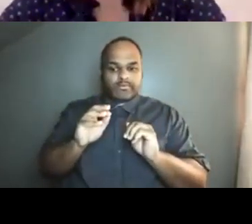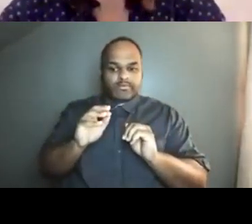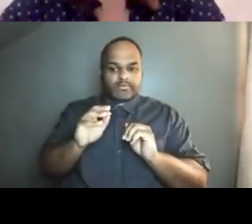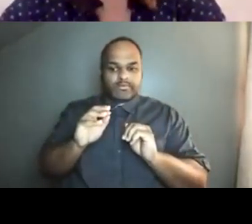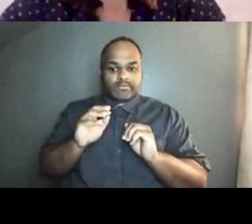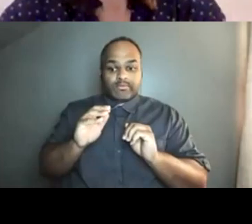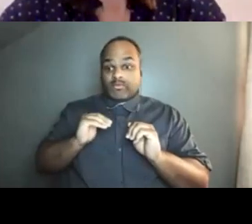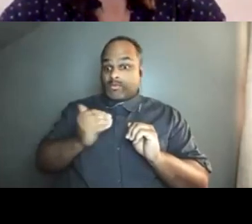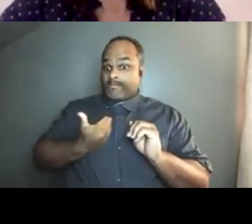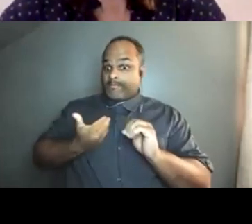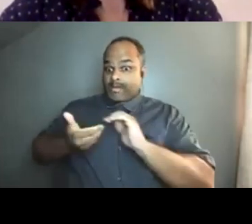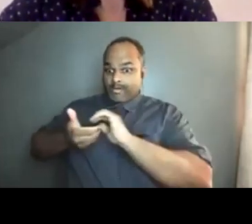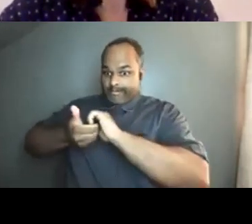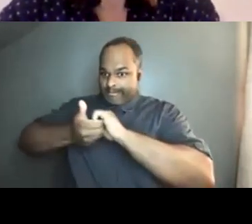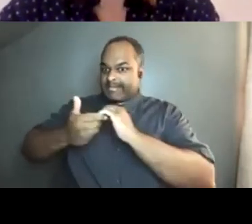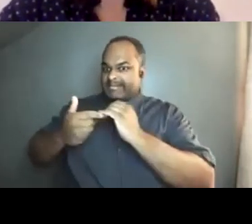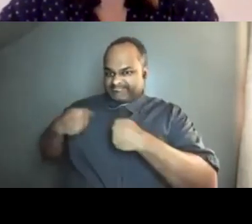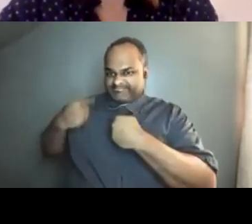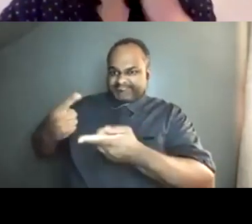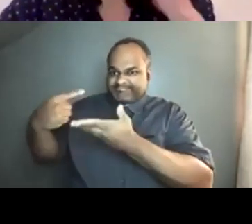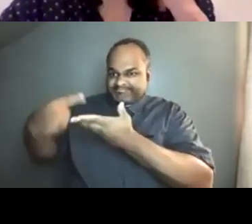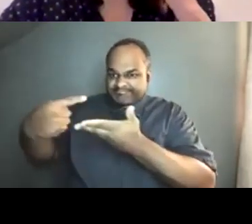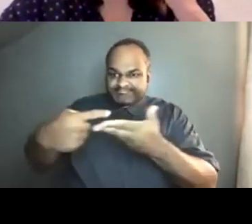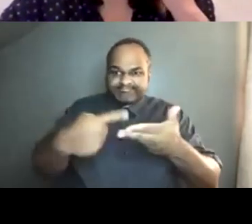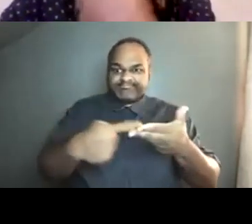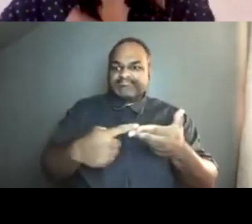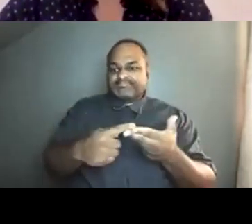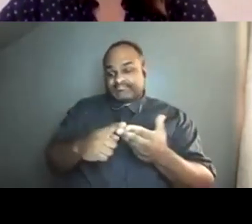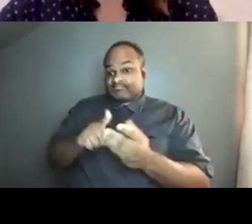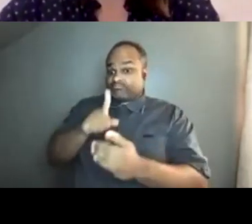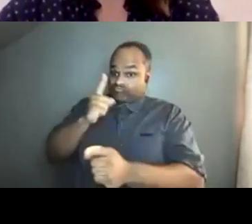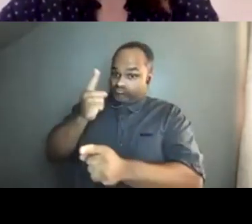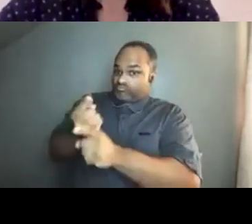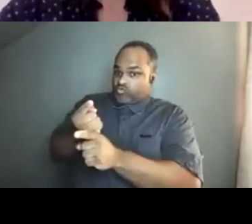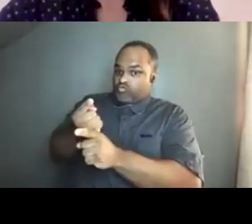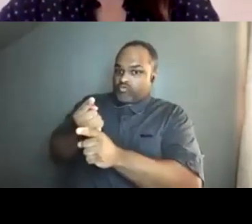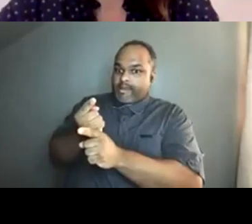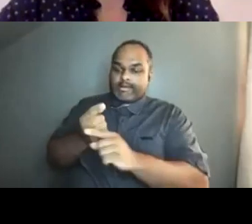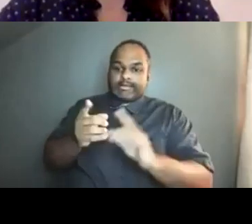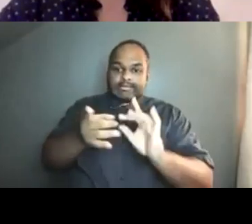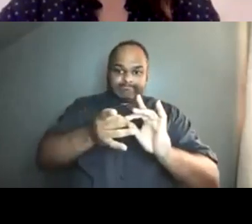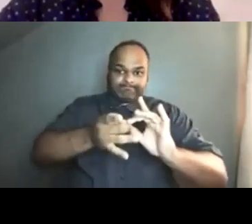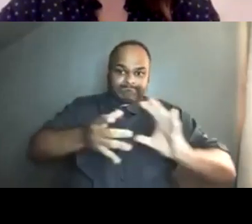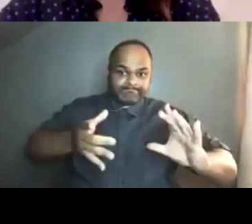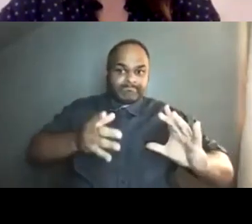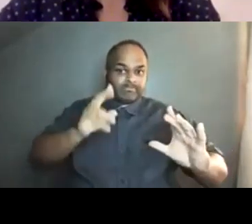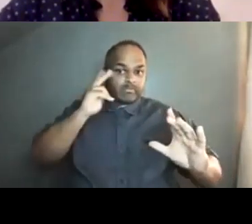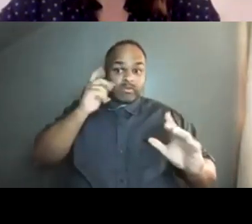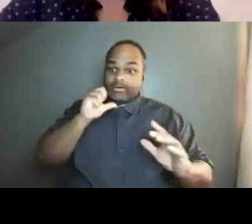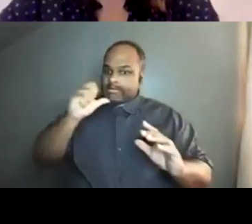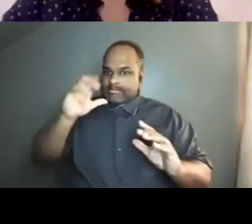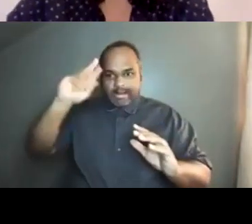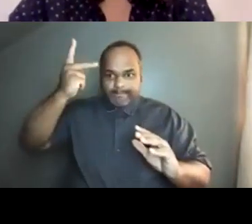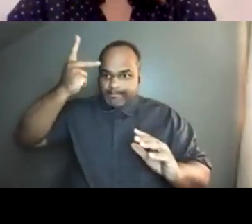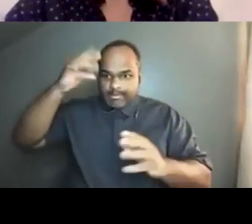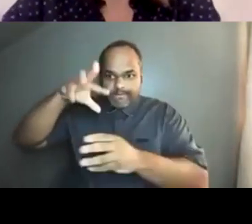my colleagues who talked before mentioned correctly that it's decoupling and also depoliticizing.